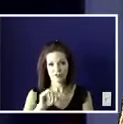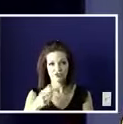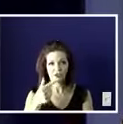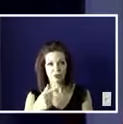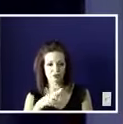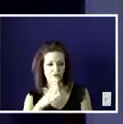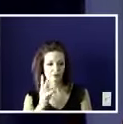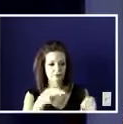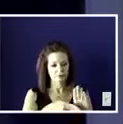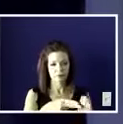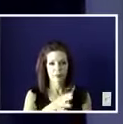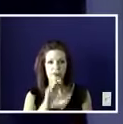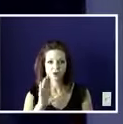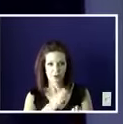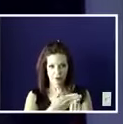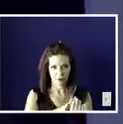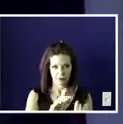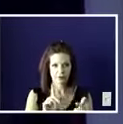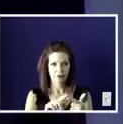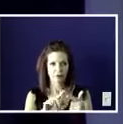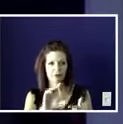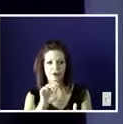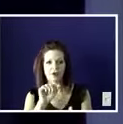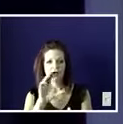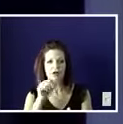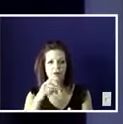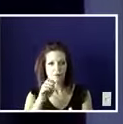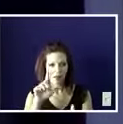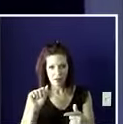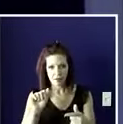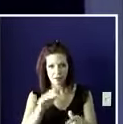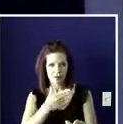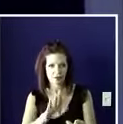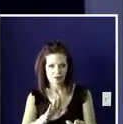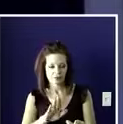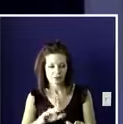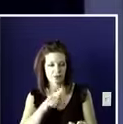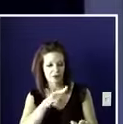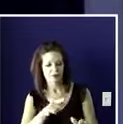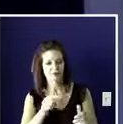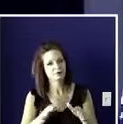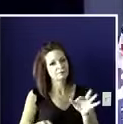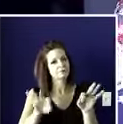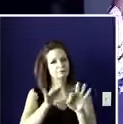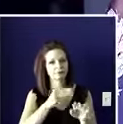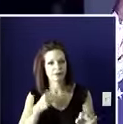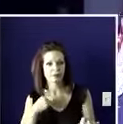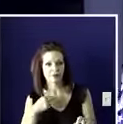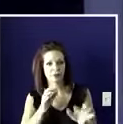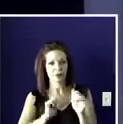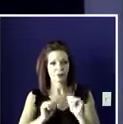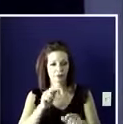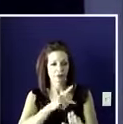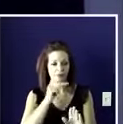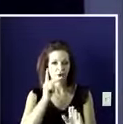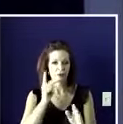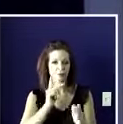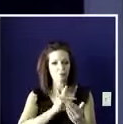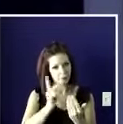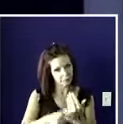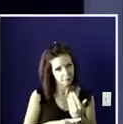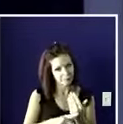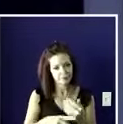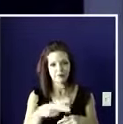of the chamber choir and a cappella choir. He enjoyed his time as a key member of our theater program, having been a leading role in our past two